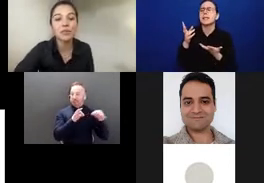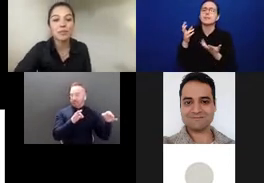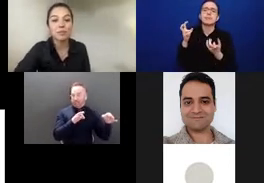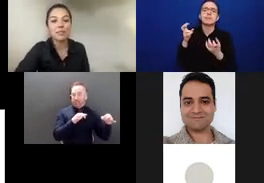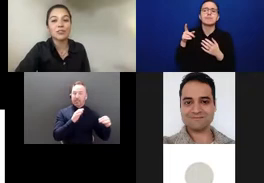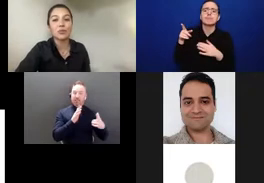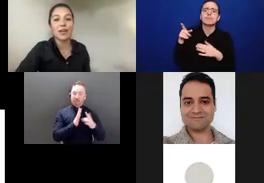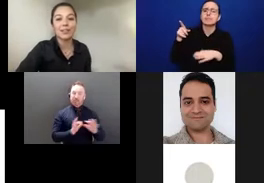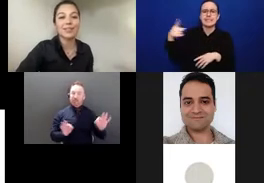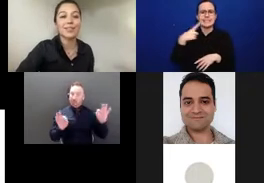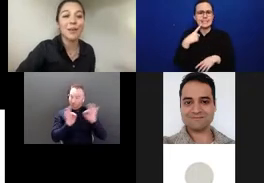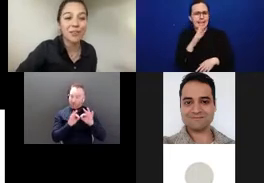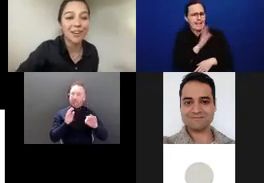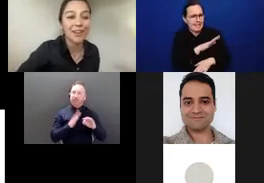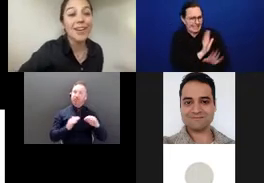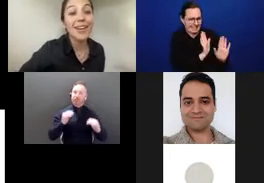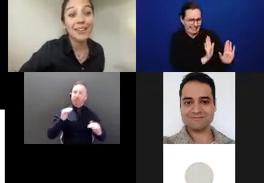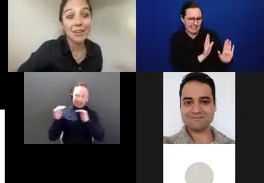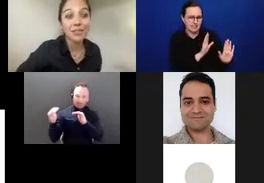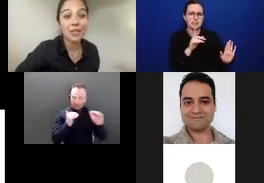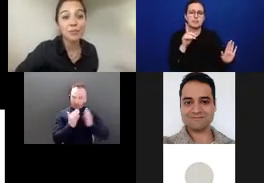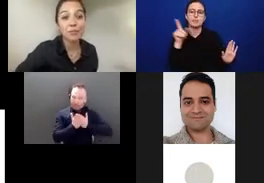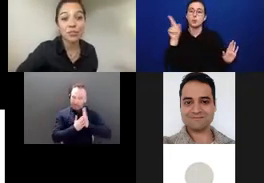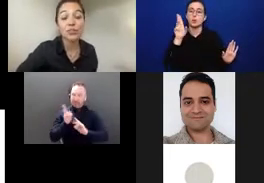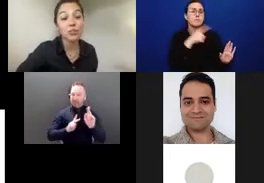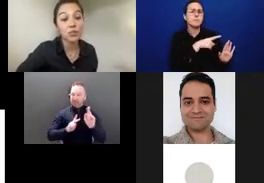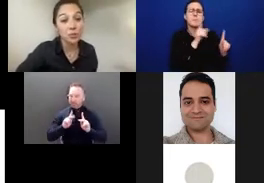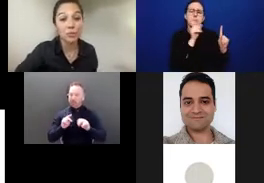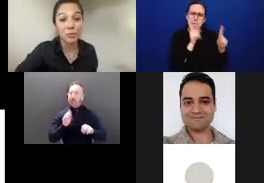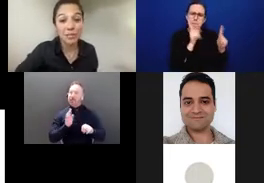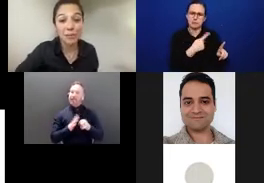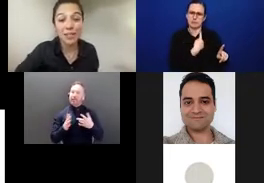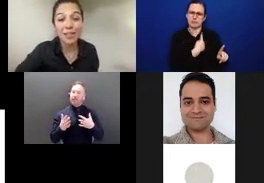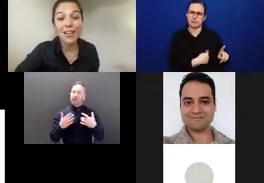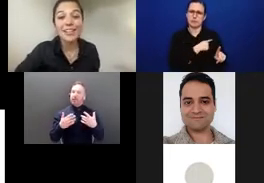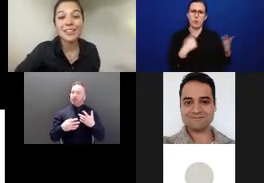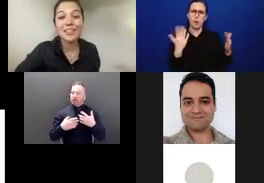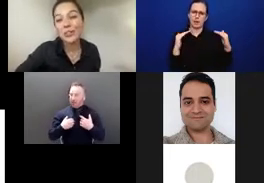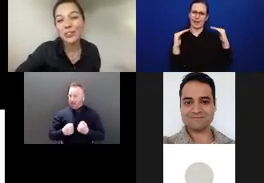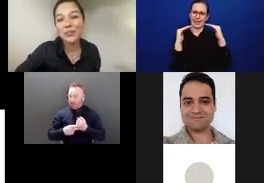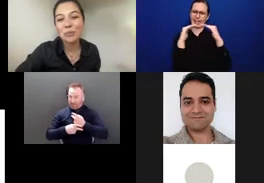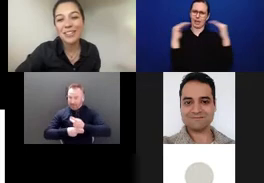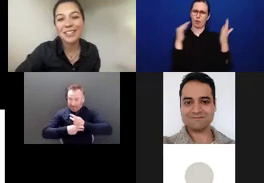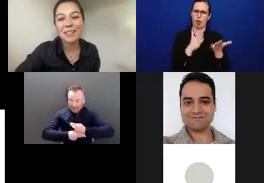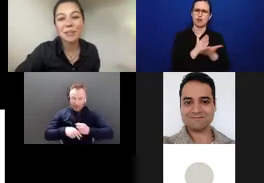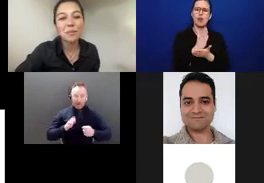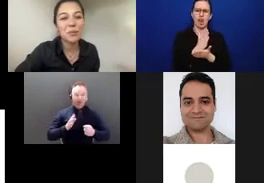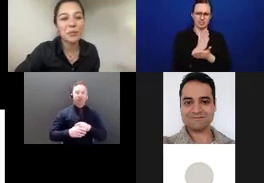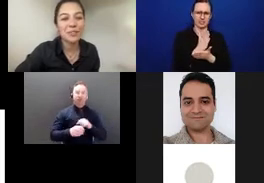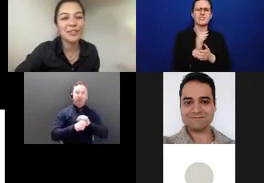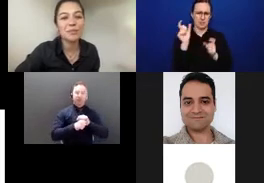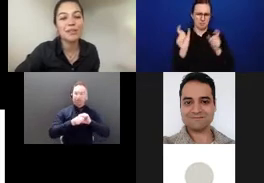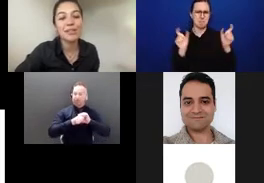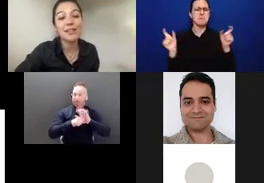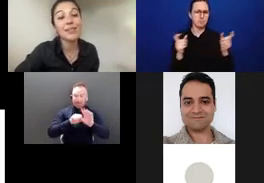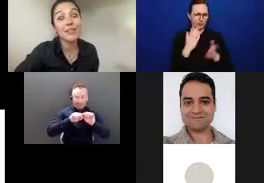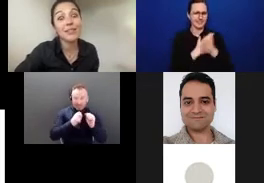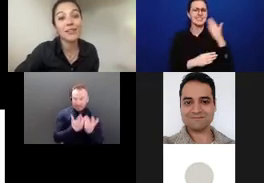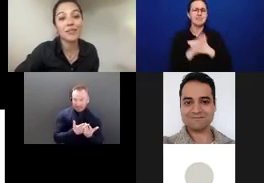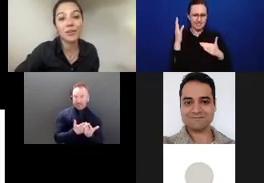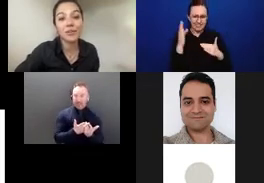people with disabilities to access healthcare and life-saving procedures during the pandemic, the urge to place people with disabilities